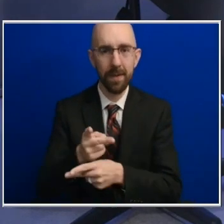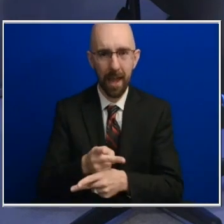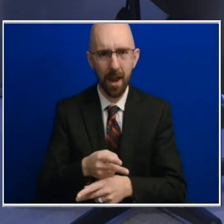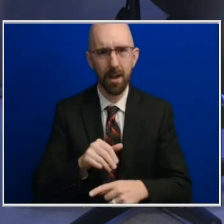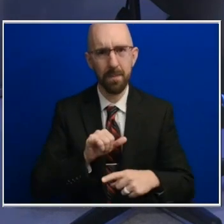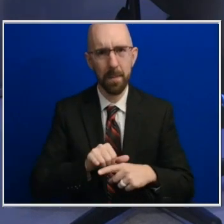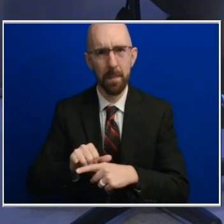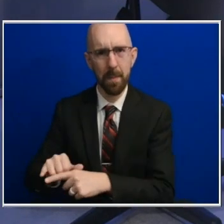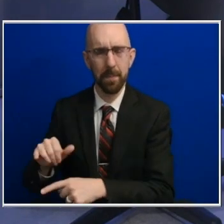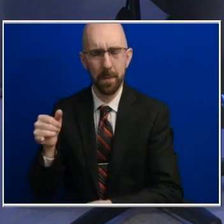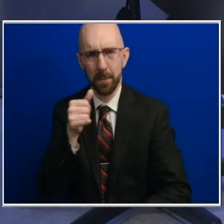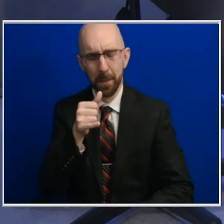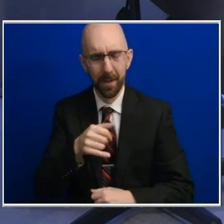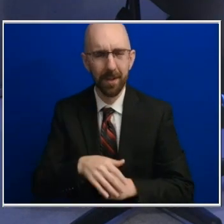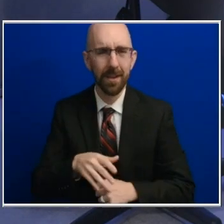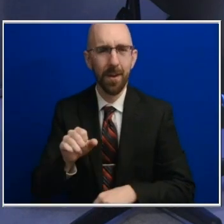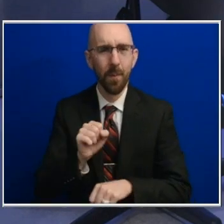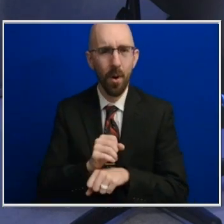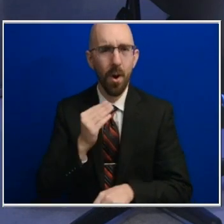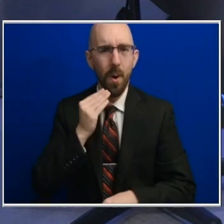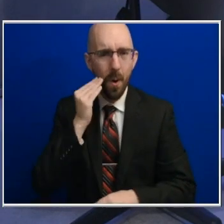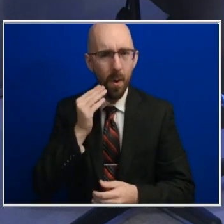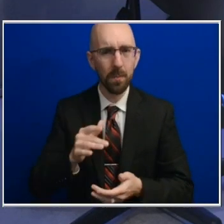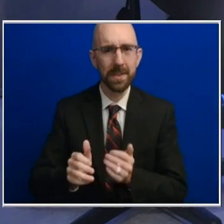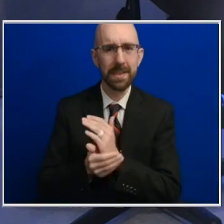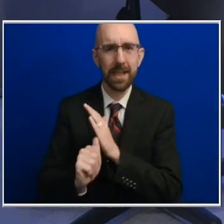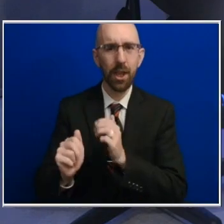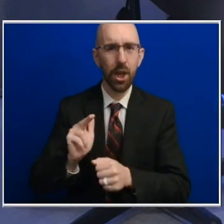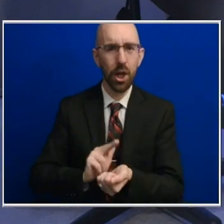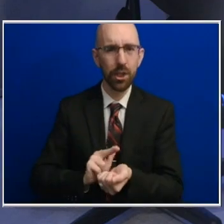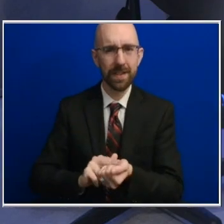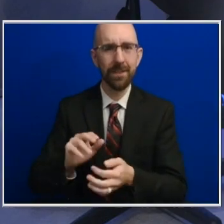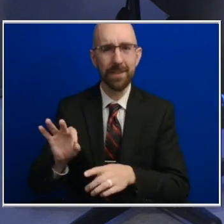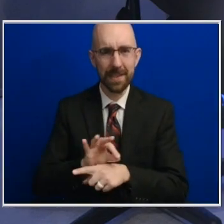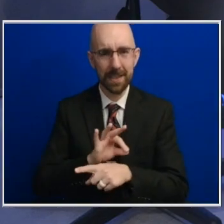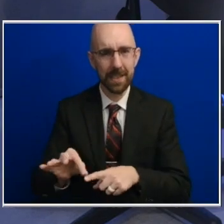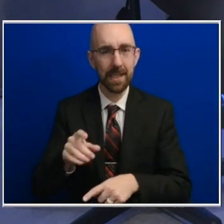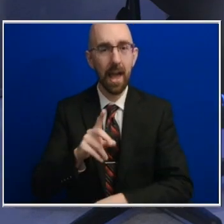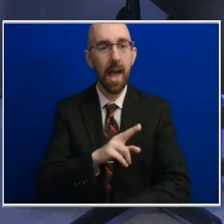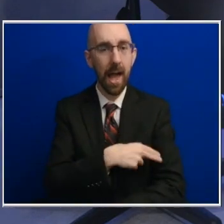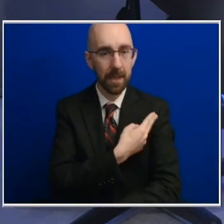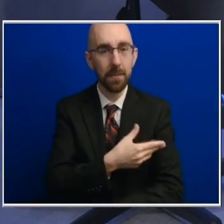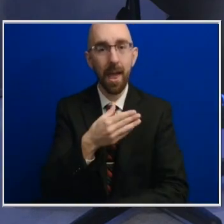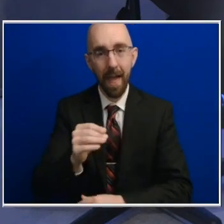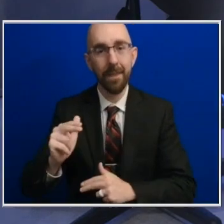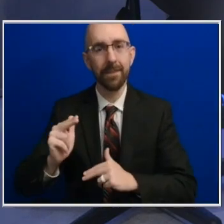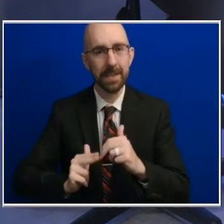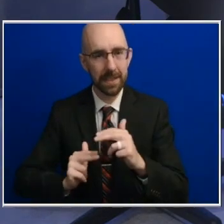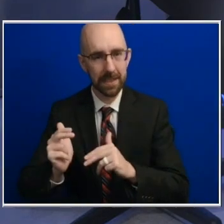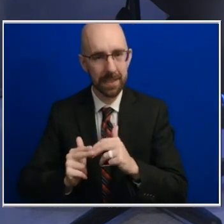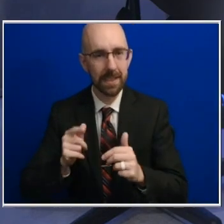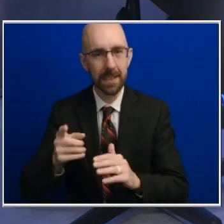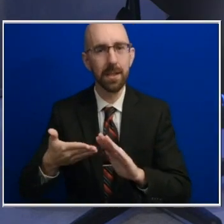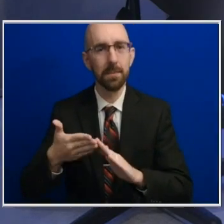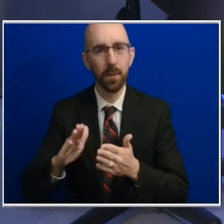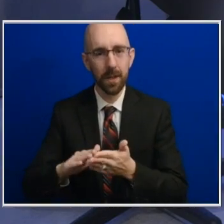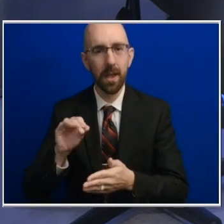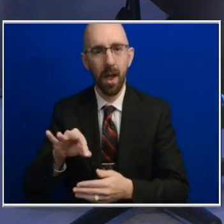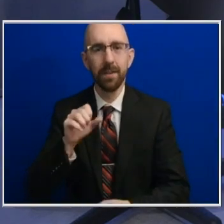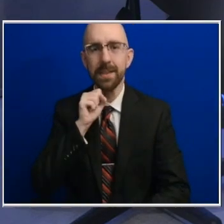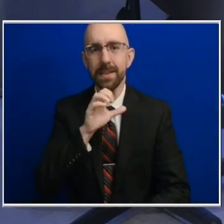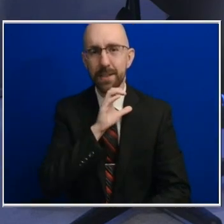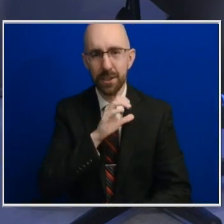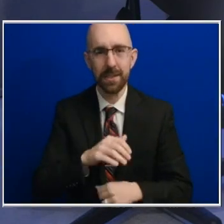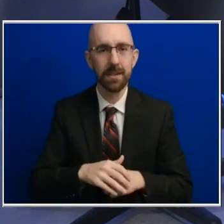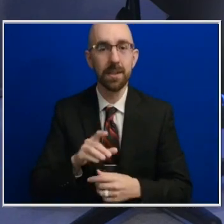nursing homes and skilled nursing facilities, and working at the hospital and those facilities and in communities of senior citizens. Dr. Heather